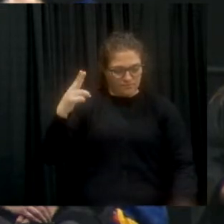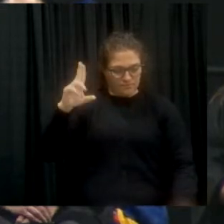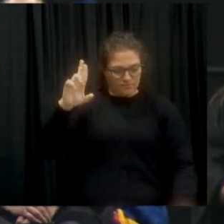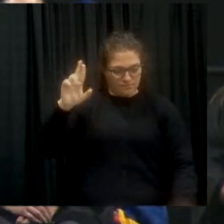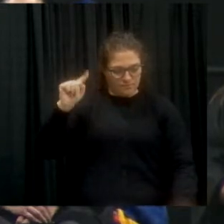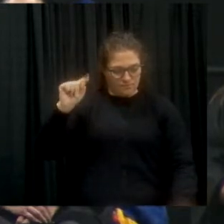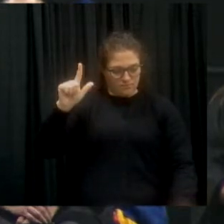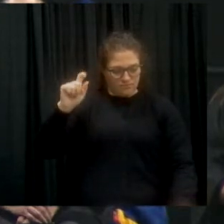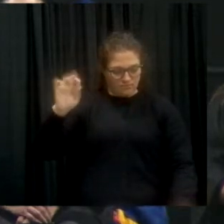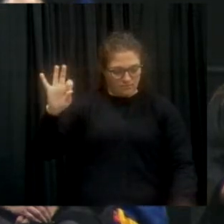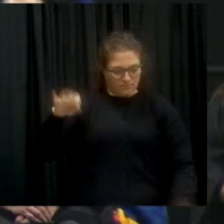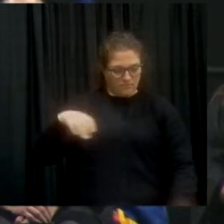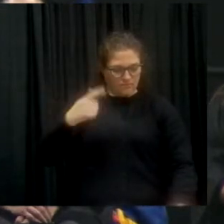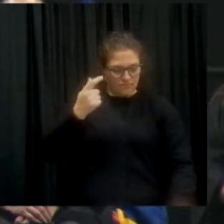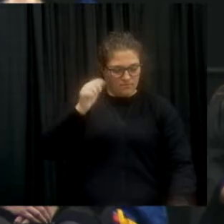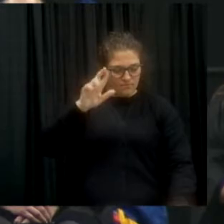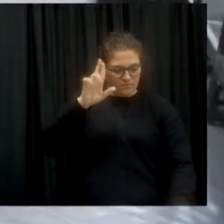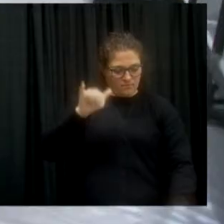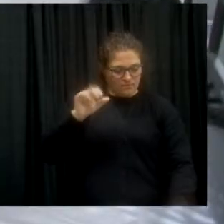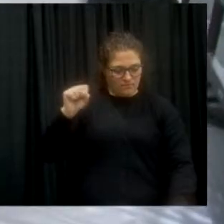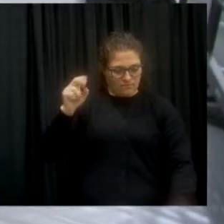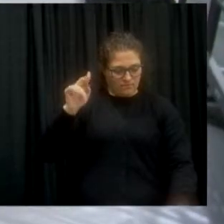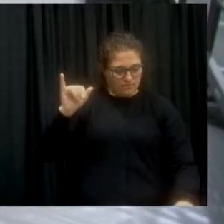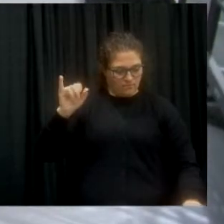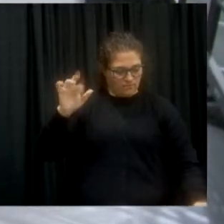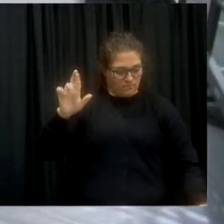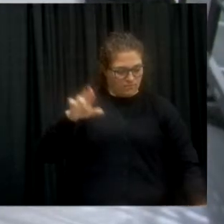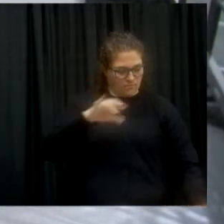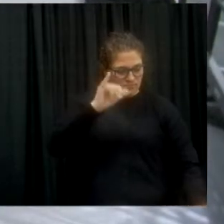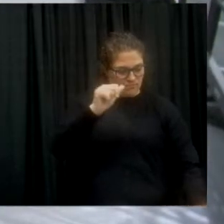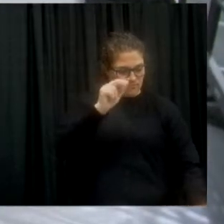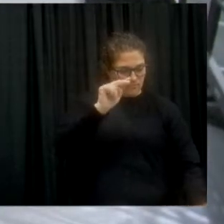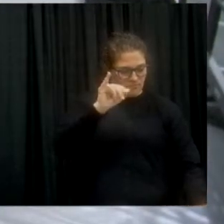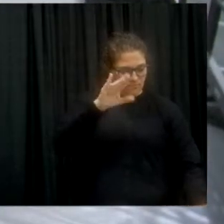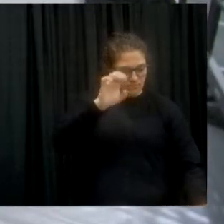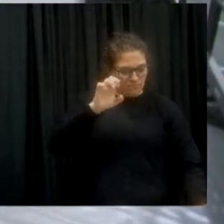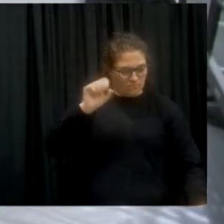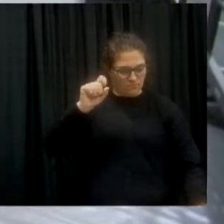Tatum, and Stephen Wilson.